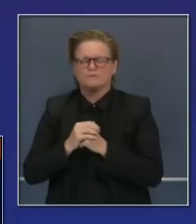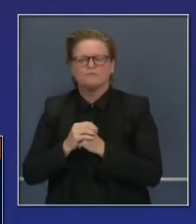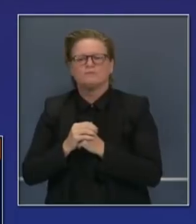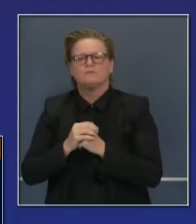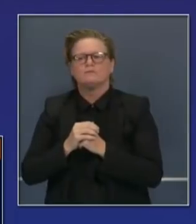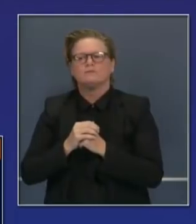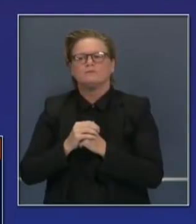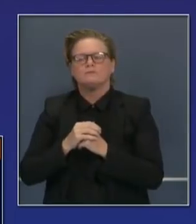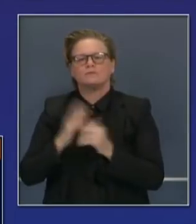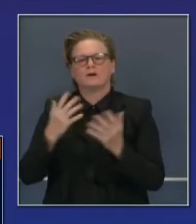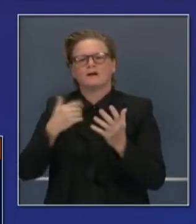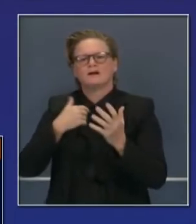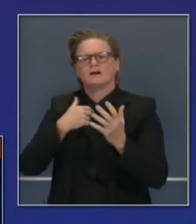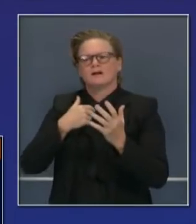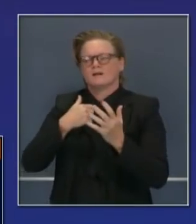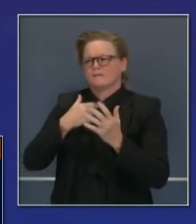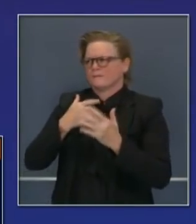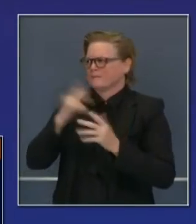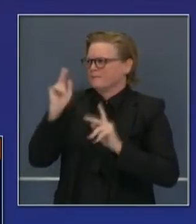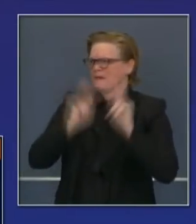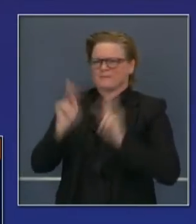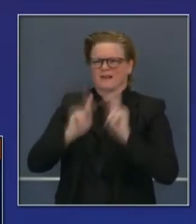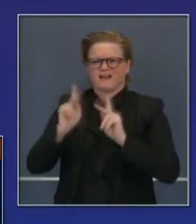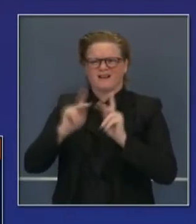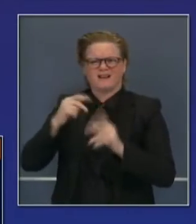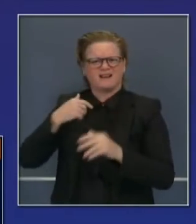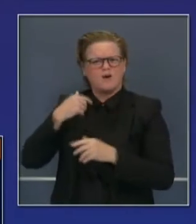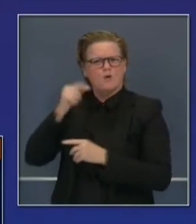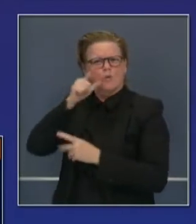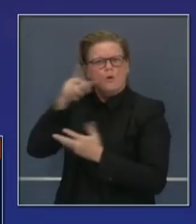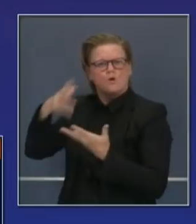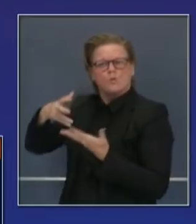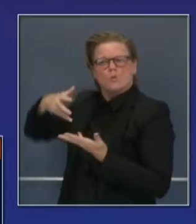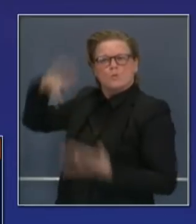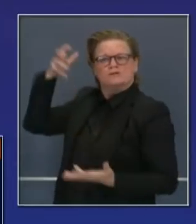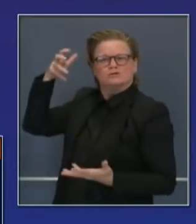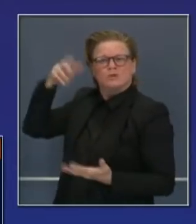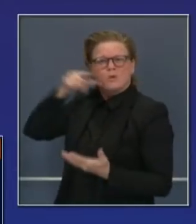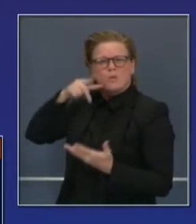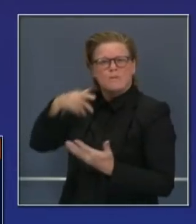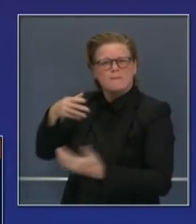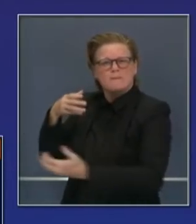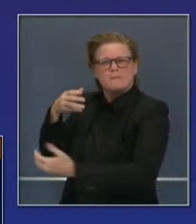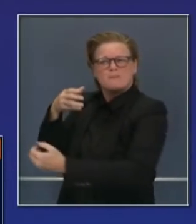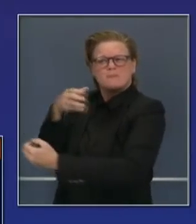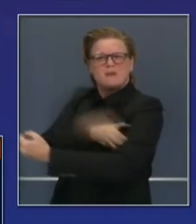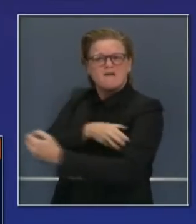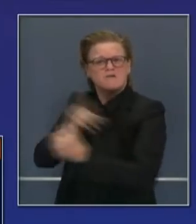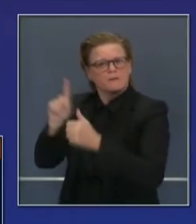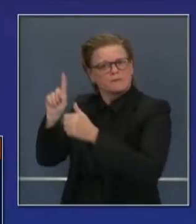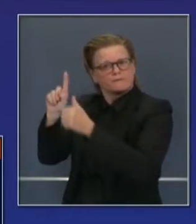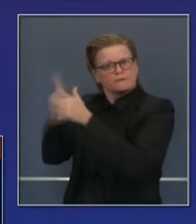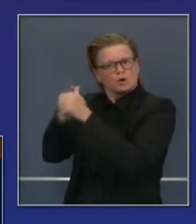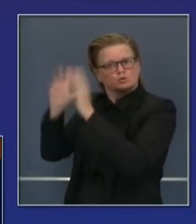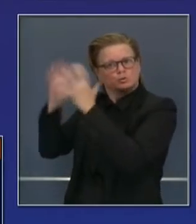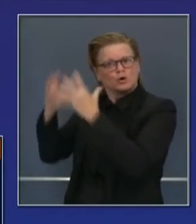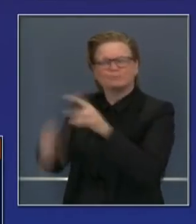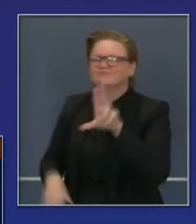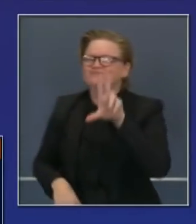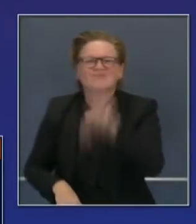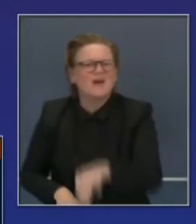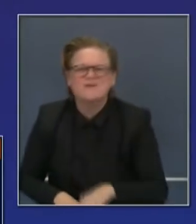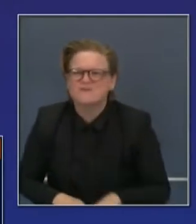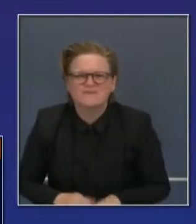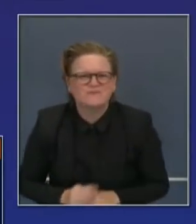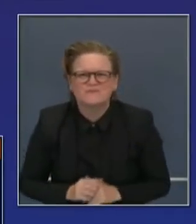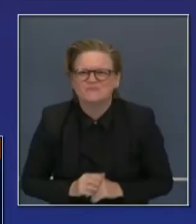with influence, are not crowding out those that are most deserving of the vaccines. And I mean to